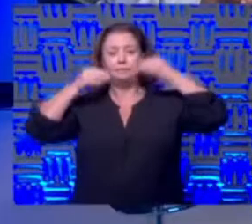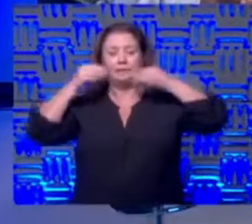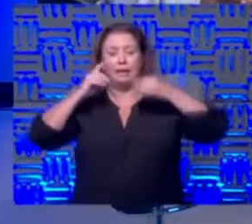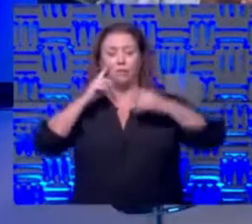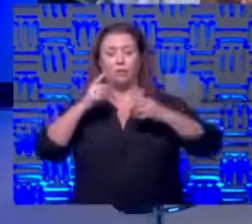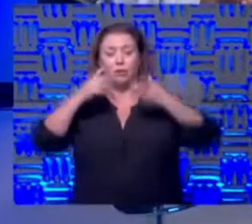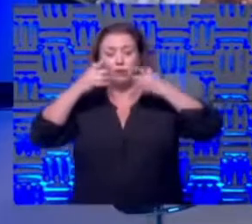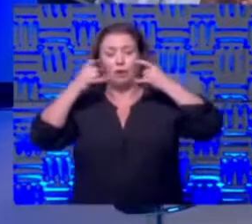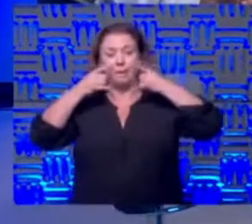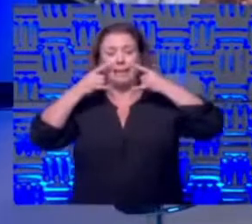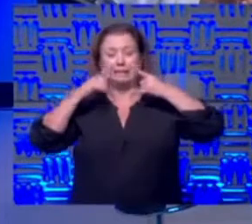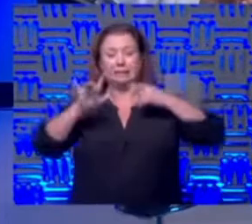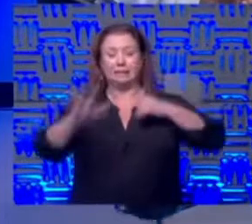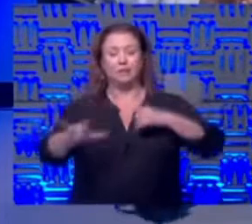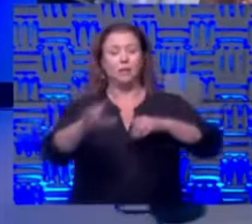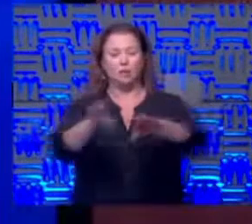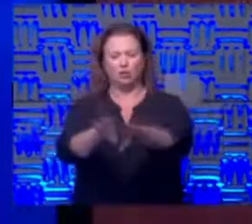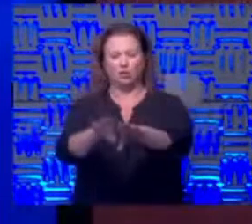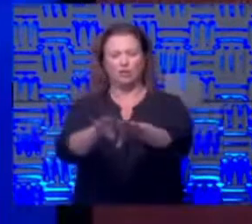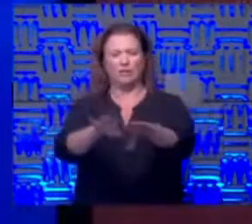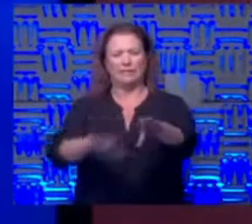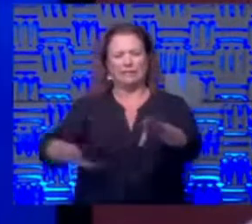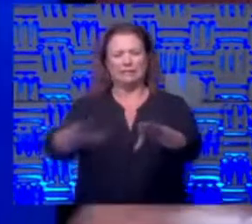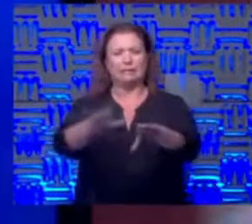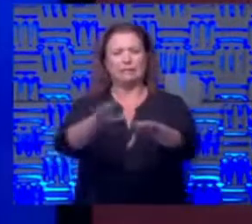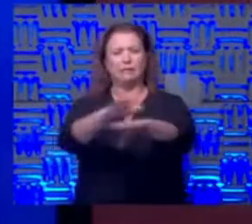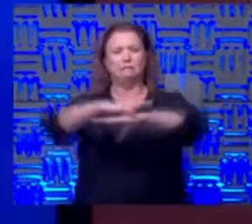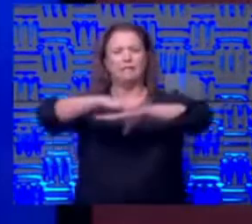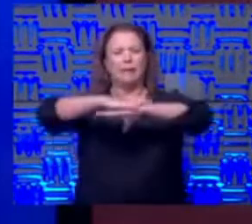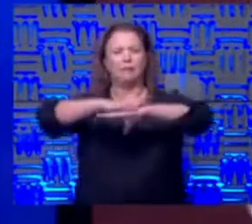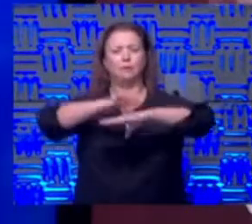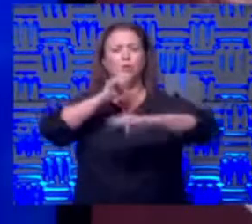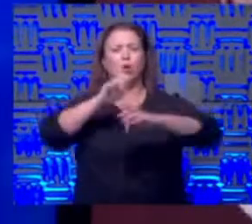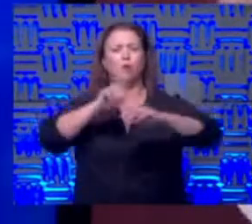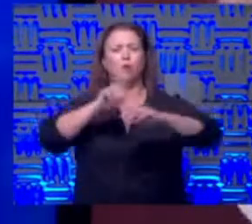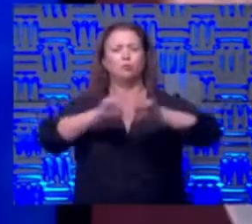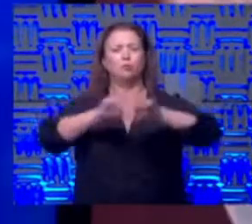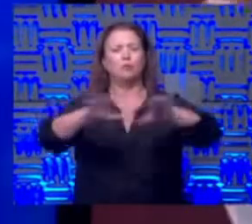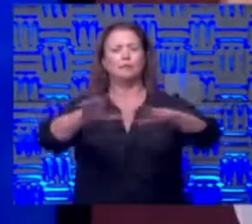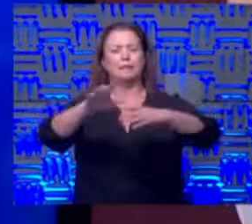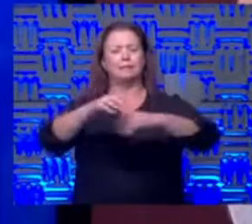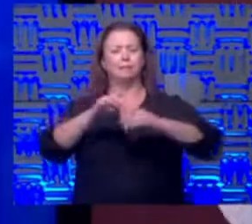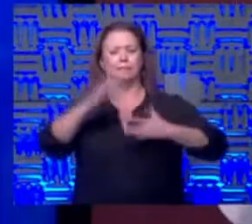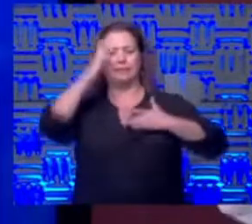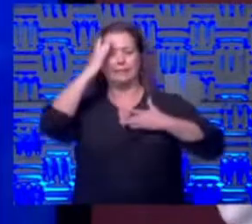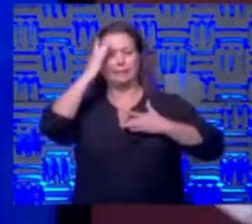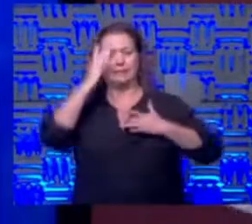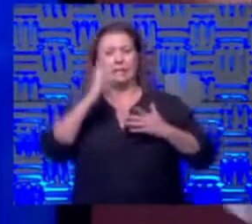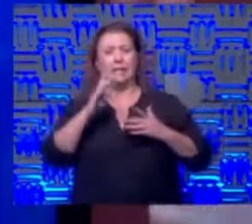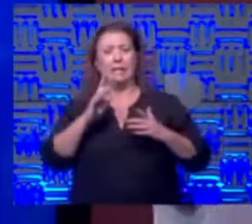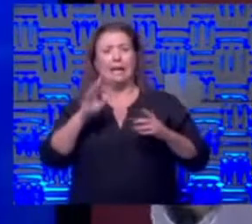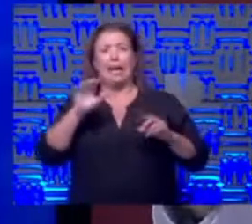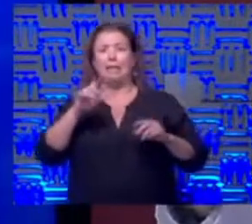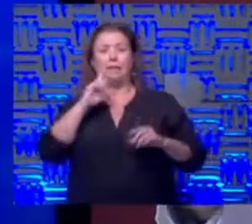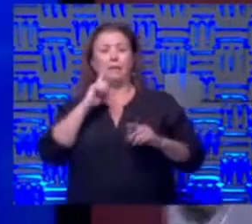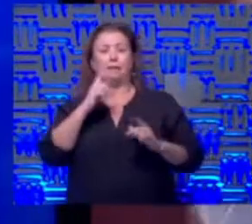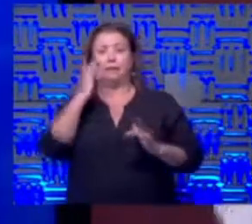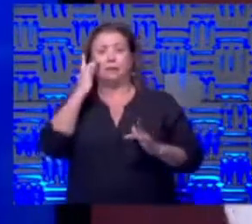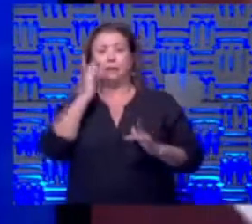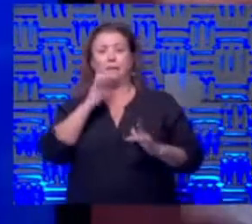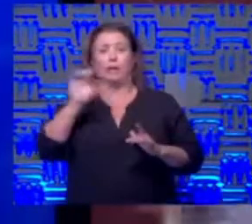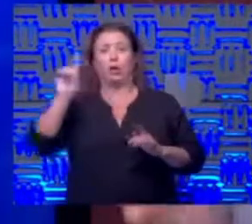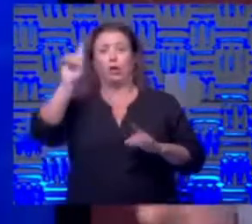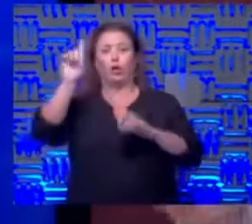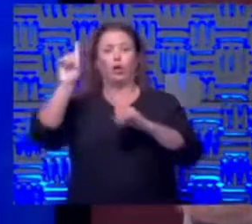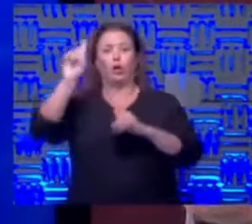a surface, the surfaces don't tend to transmit as well. Plus, touching your finger and waving your finger out does not put the germ into the air. It's your